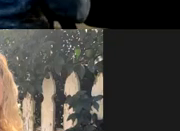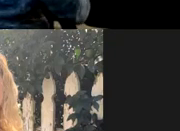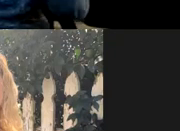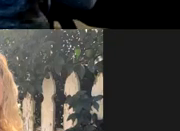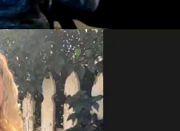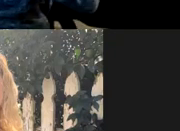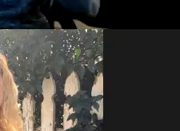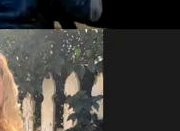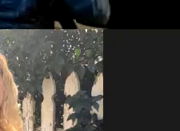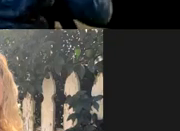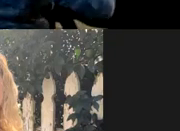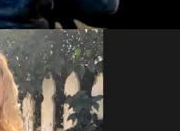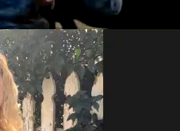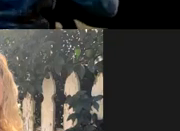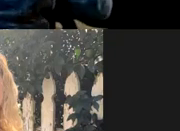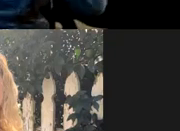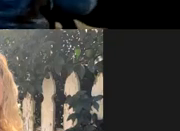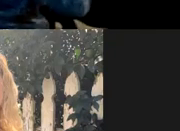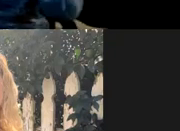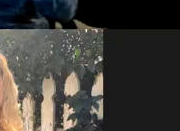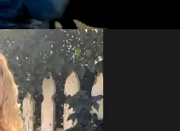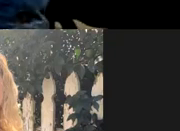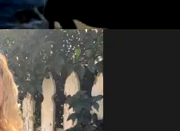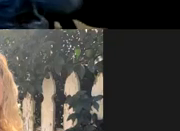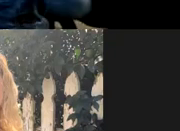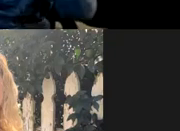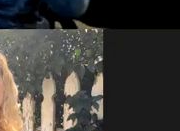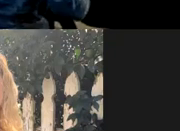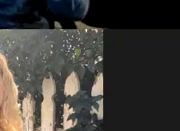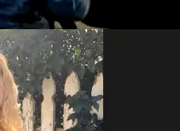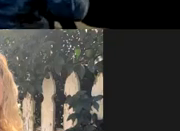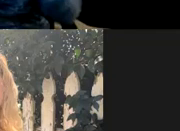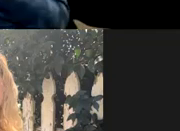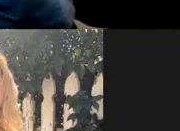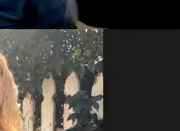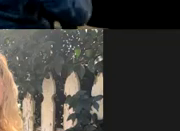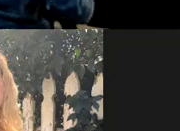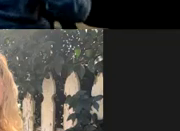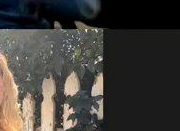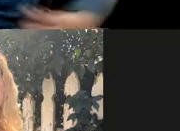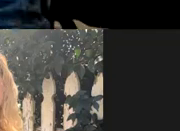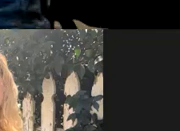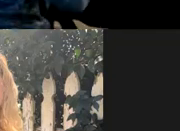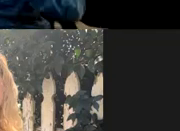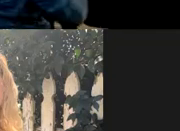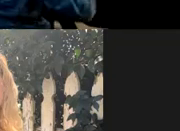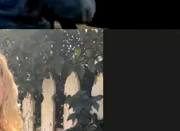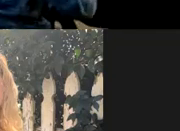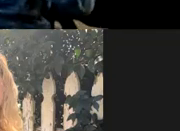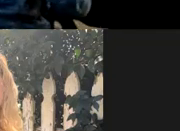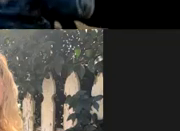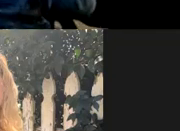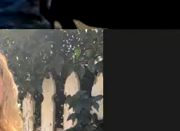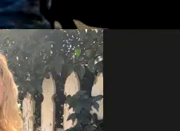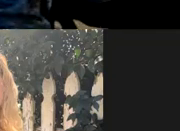in particular areas. It wasn't across all of the state. I think it was mostly in Richmond and Central Virginia